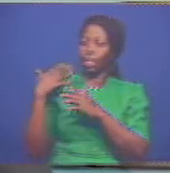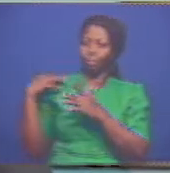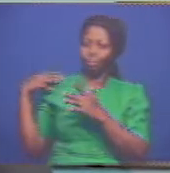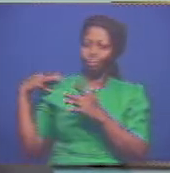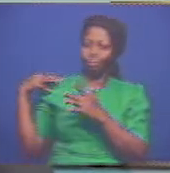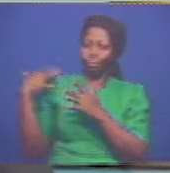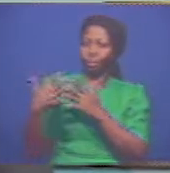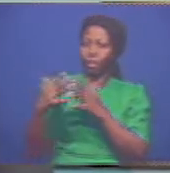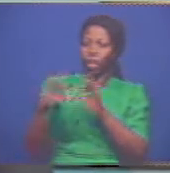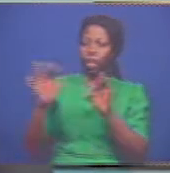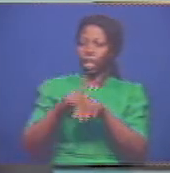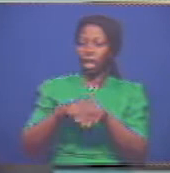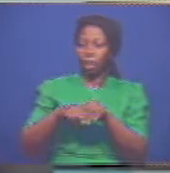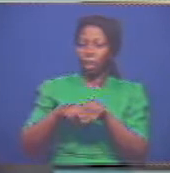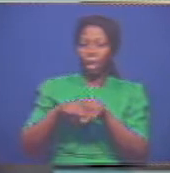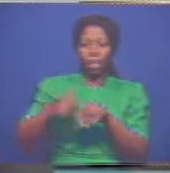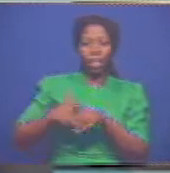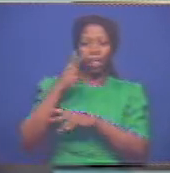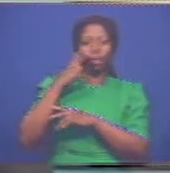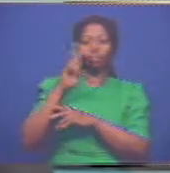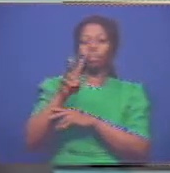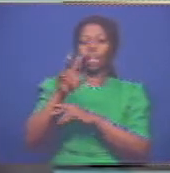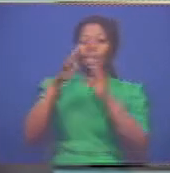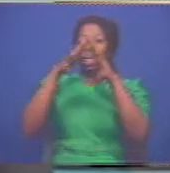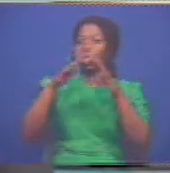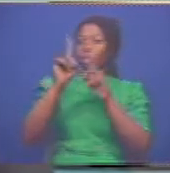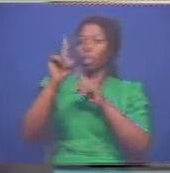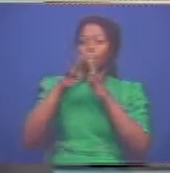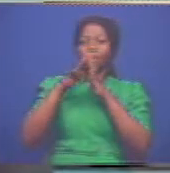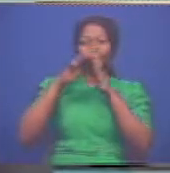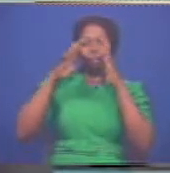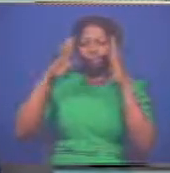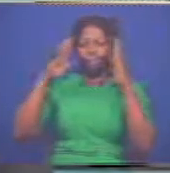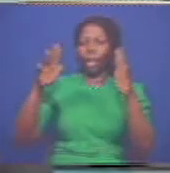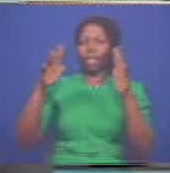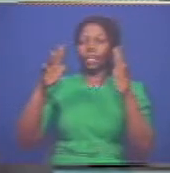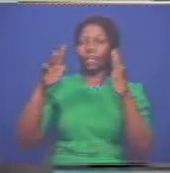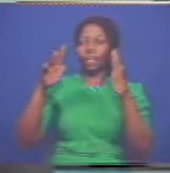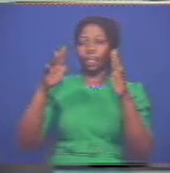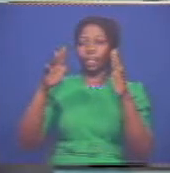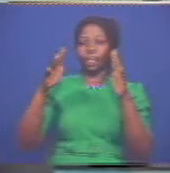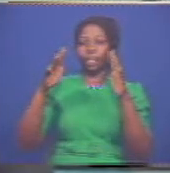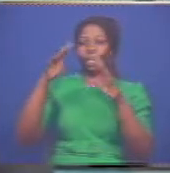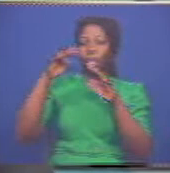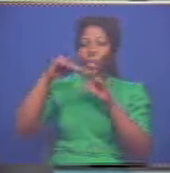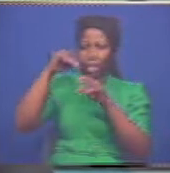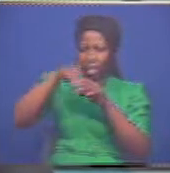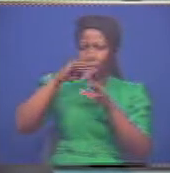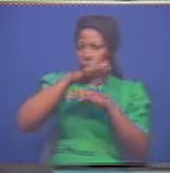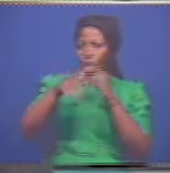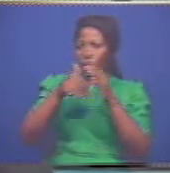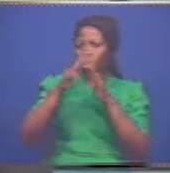Mm. And I'm looking at housing as one of the biggest amongst the all the big four, when you look